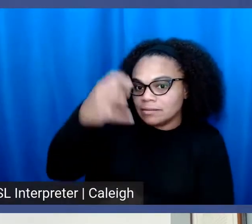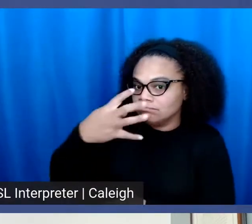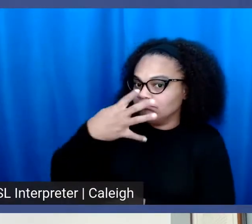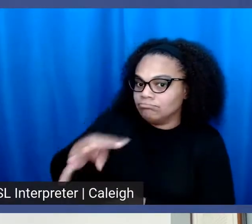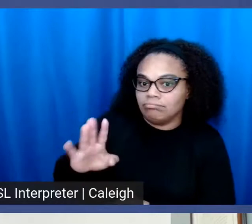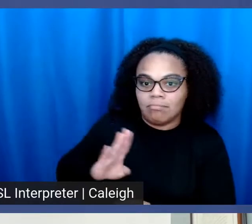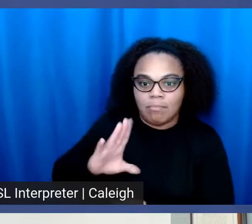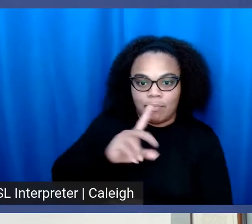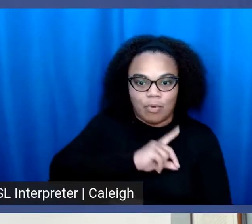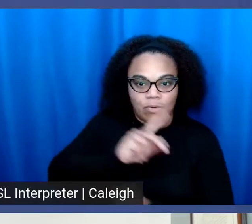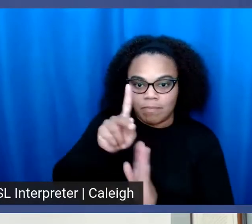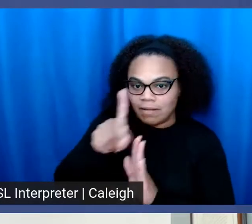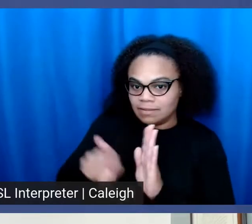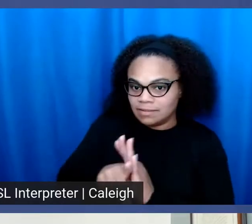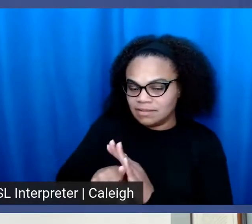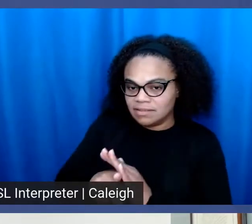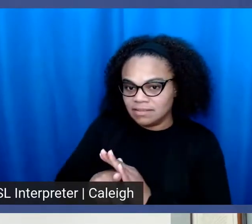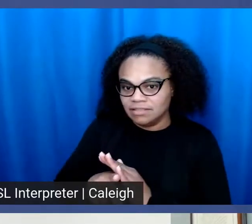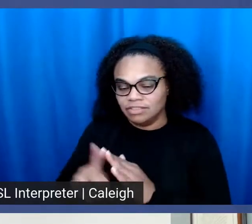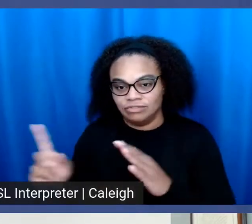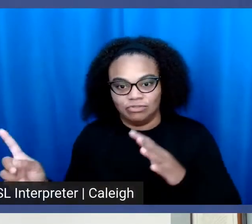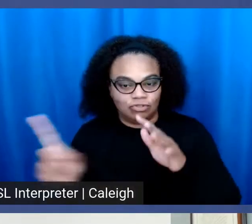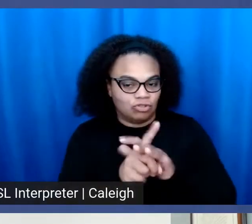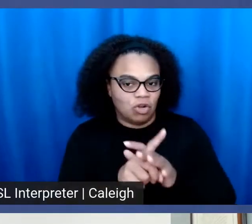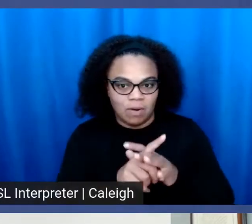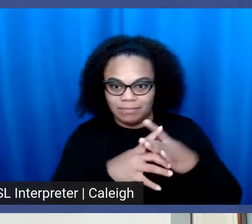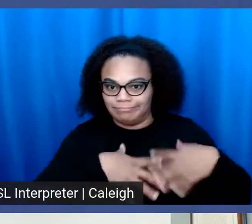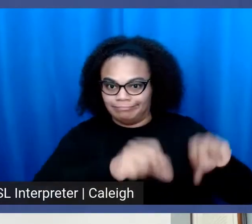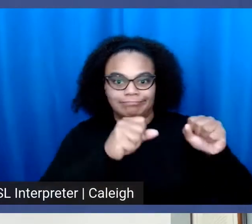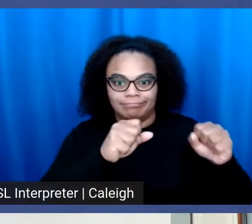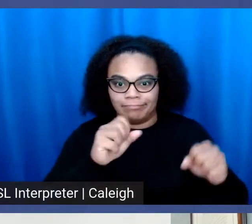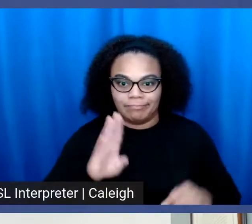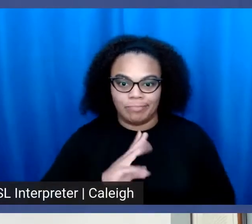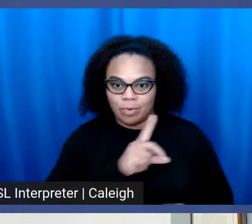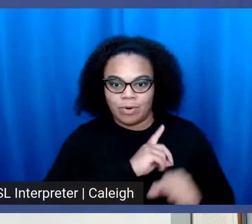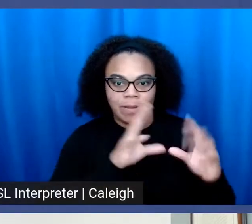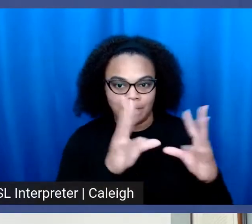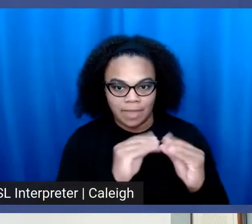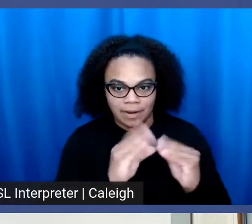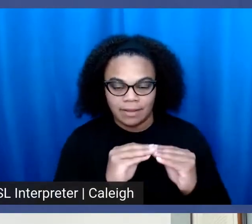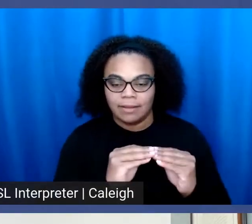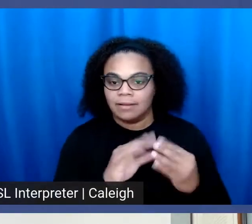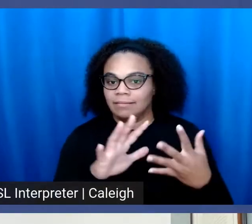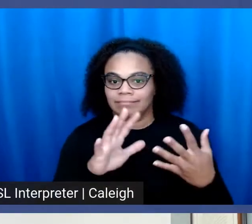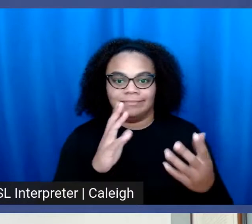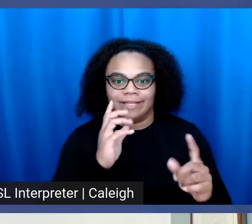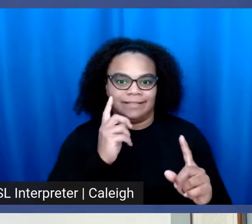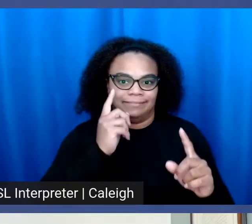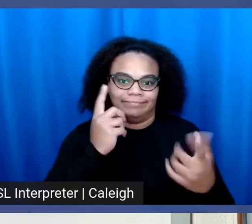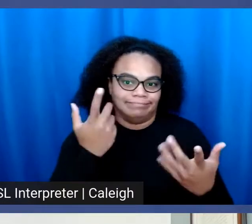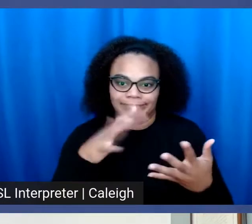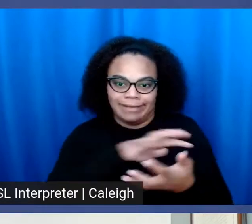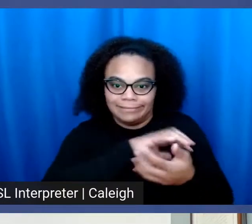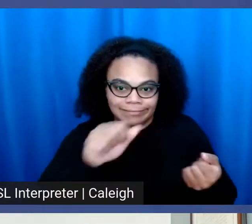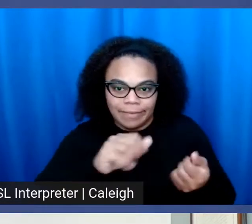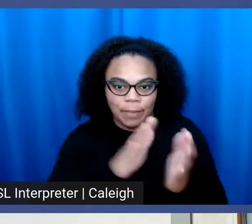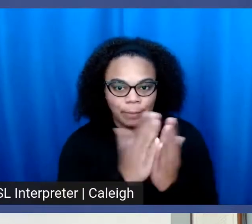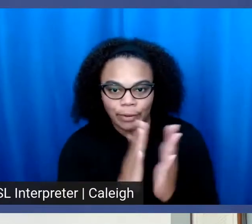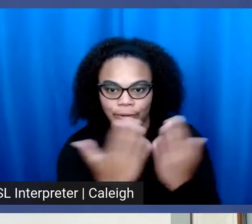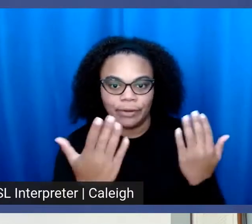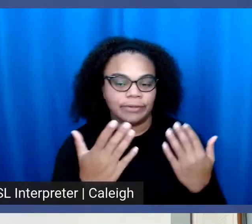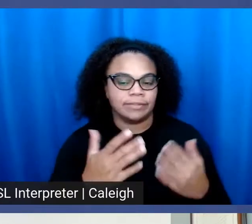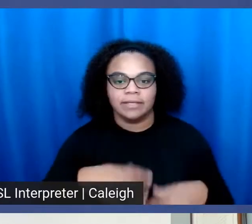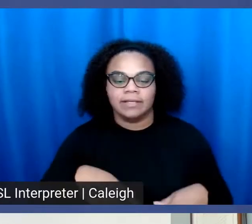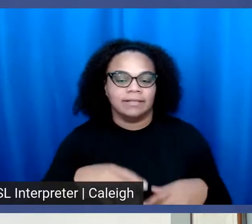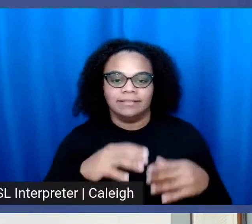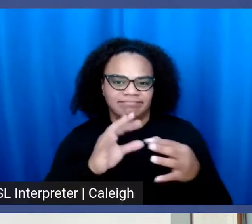They ambush a board meeting. And in addition to attacking the books, reading passages out of context and in isolation, they've